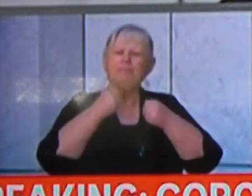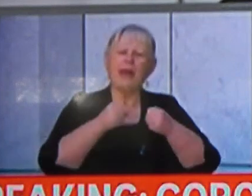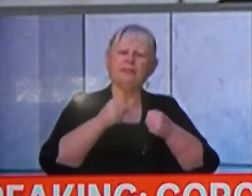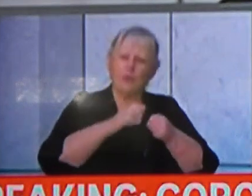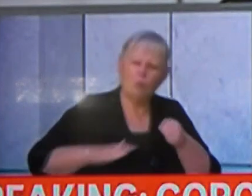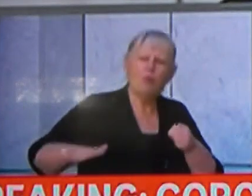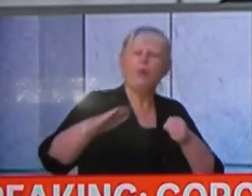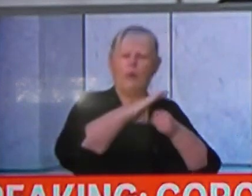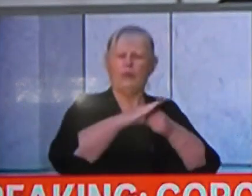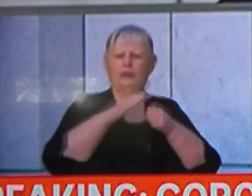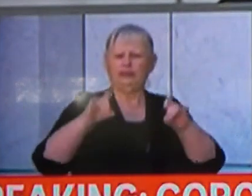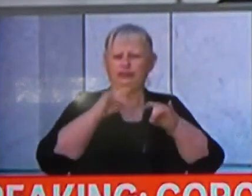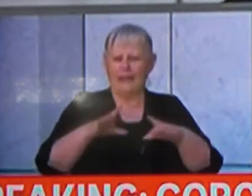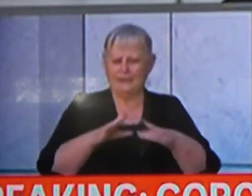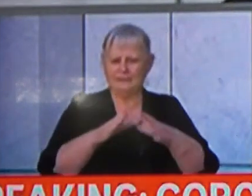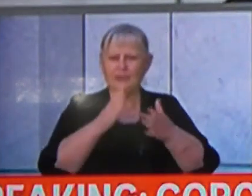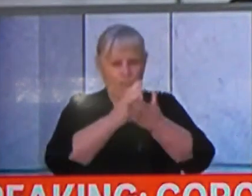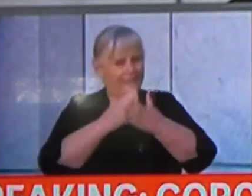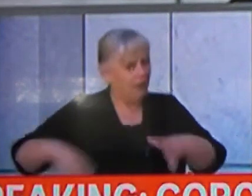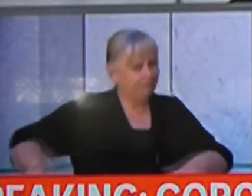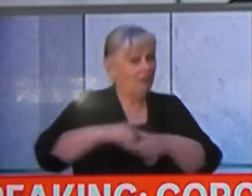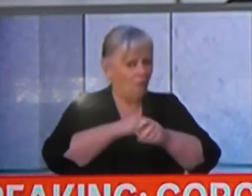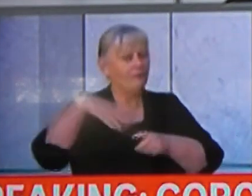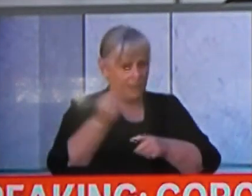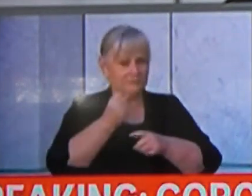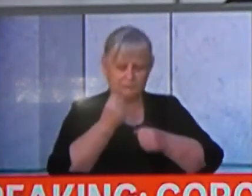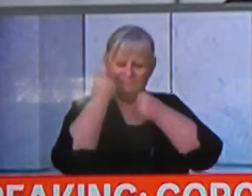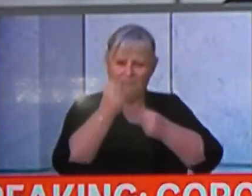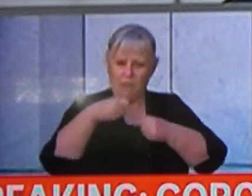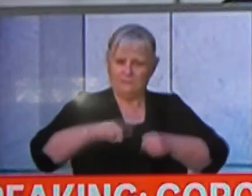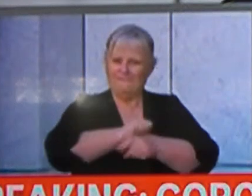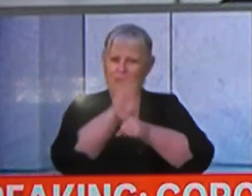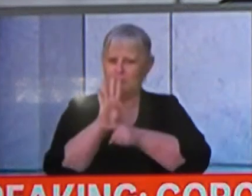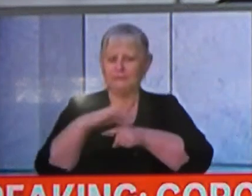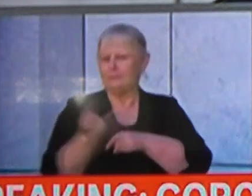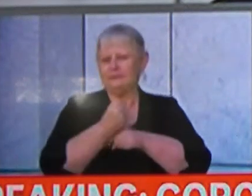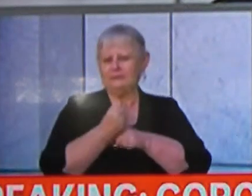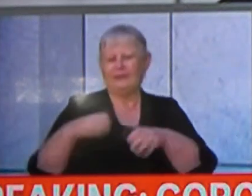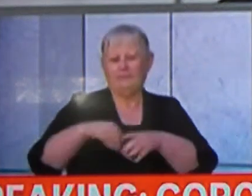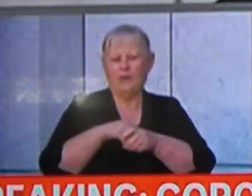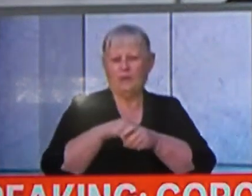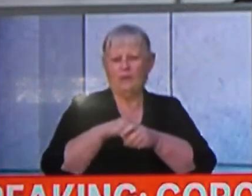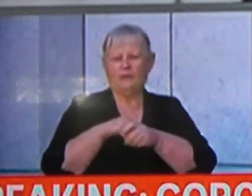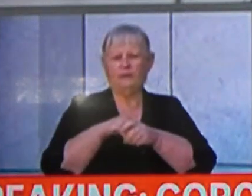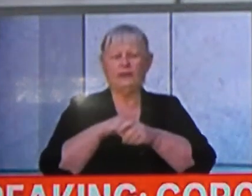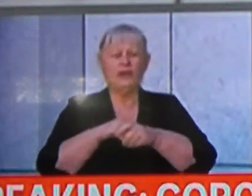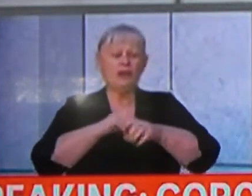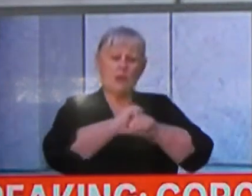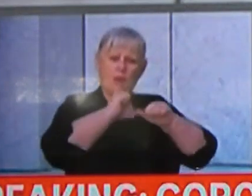all Australians are enlisted in as we fight this virus. As a National